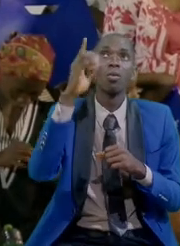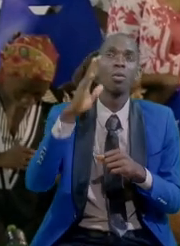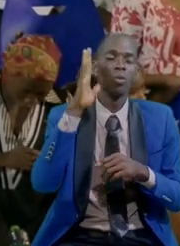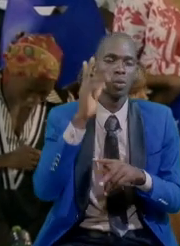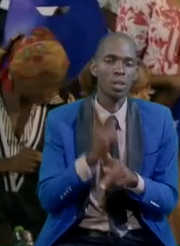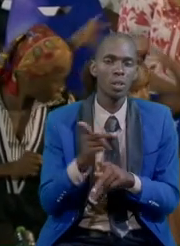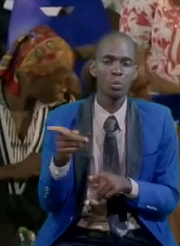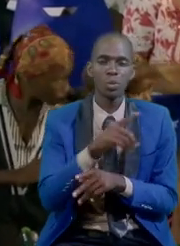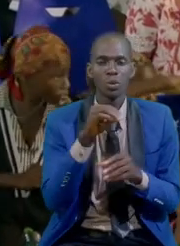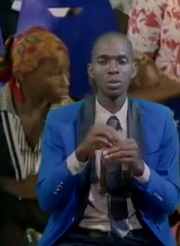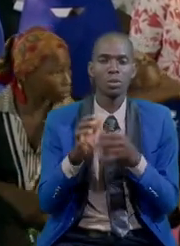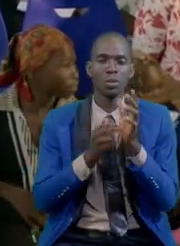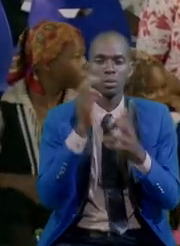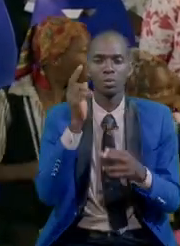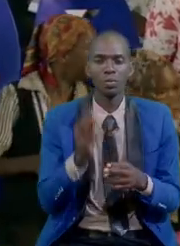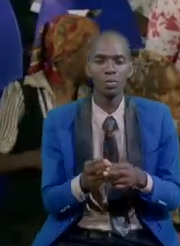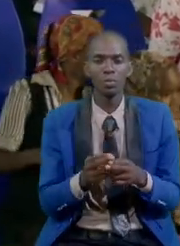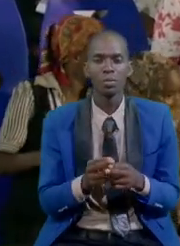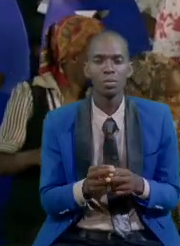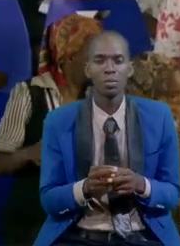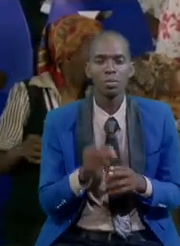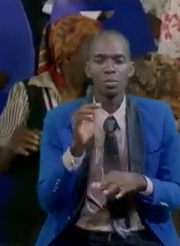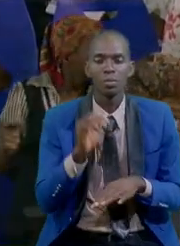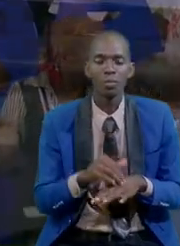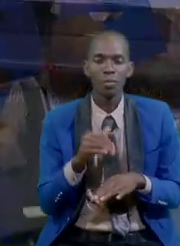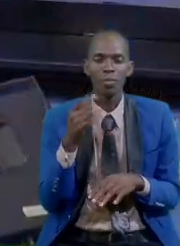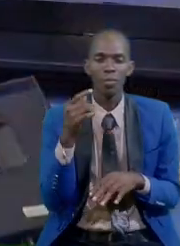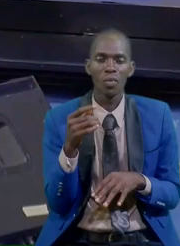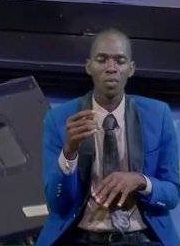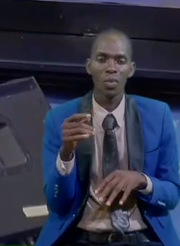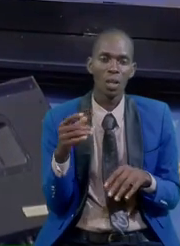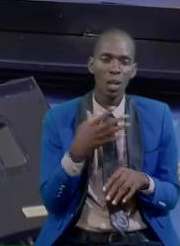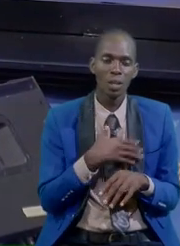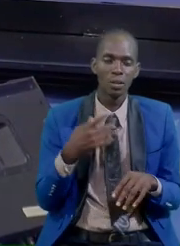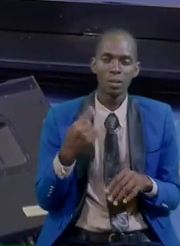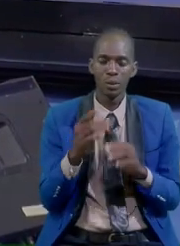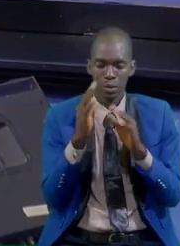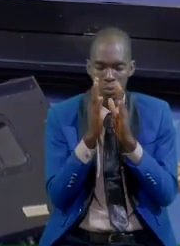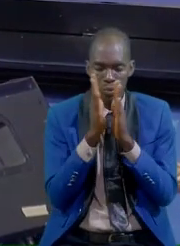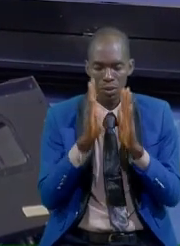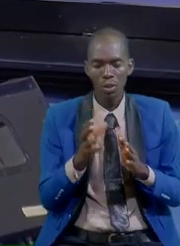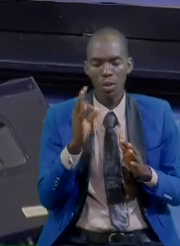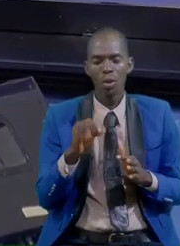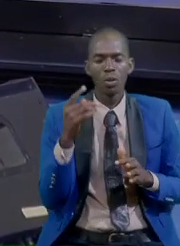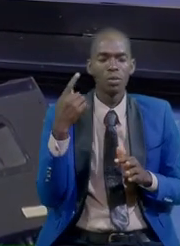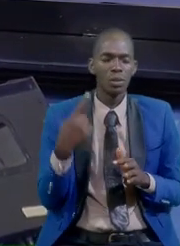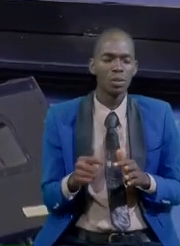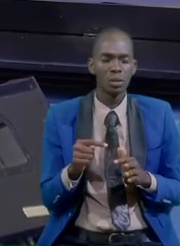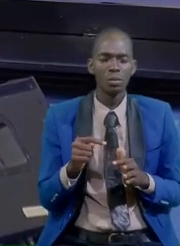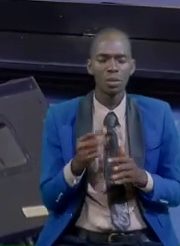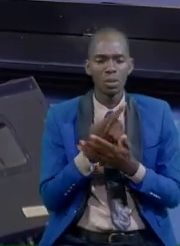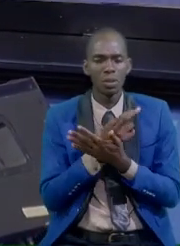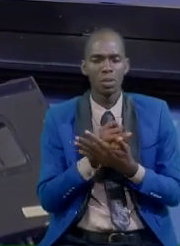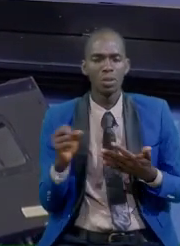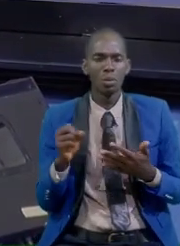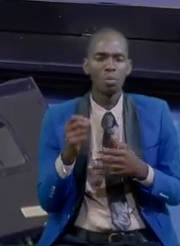Jesus' name. At the prayer of the righteous, mentioning the name of Jesus,